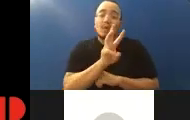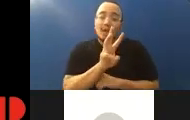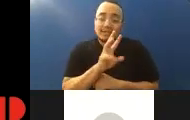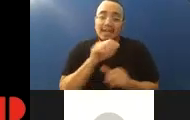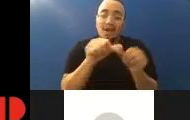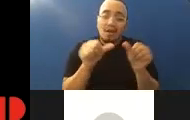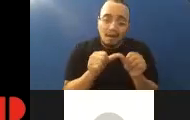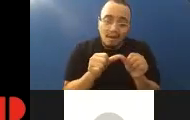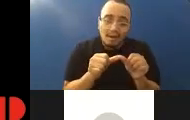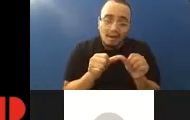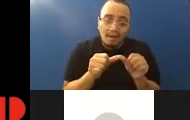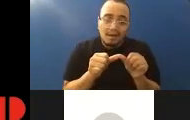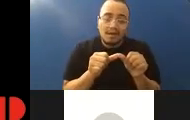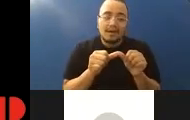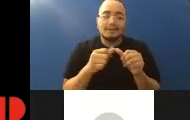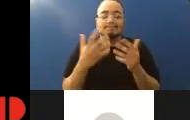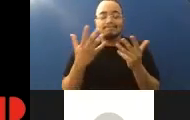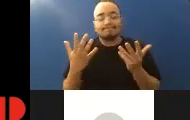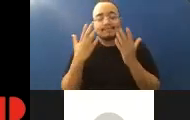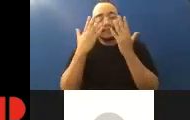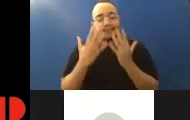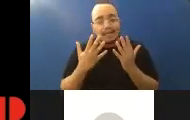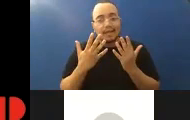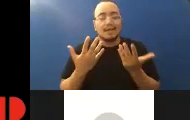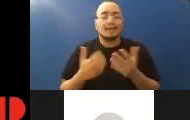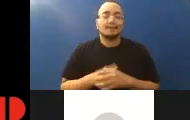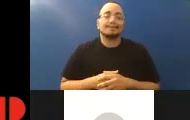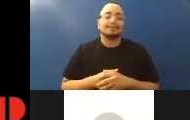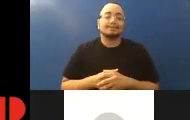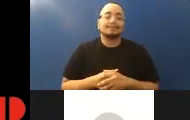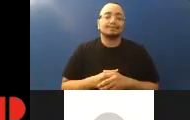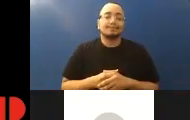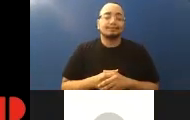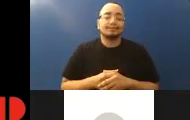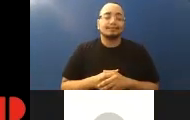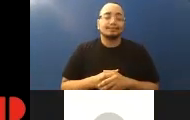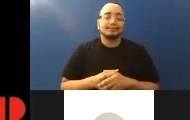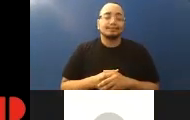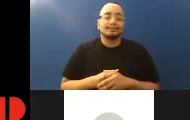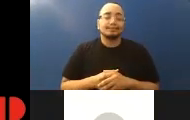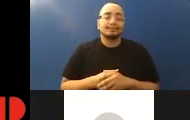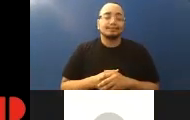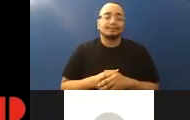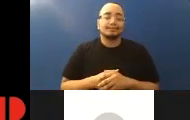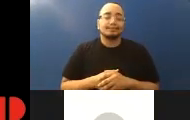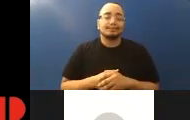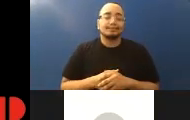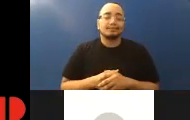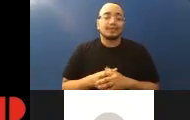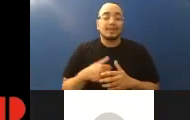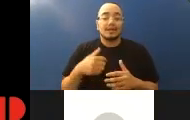many spaces for that, but I by choice am doing